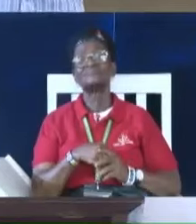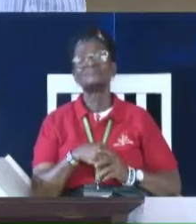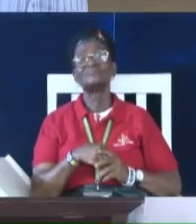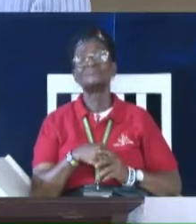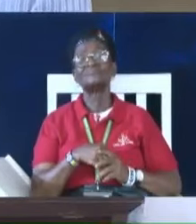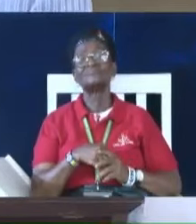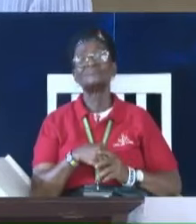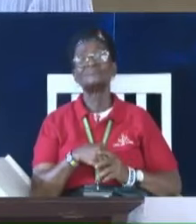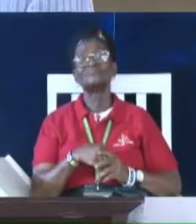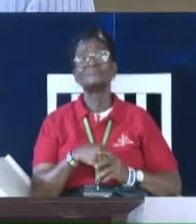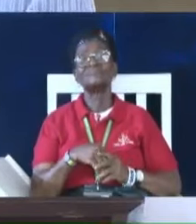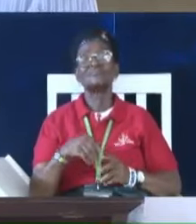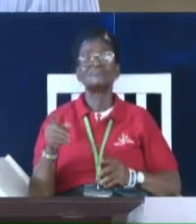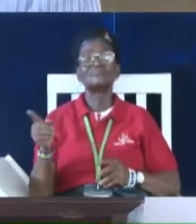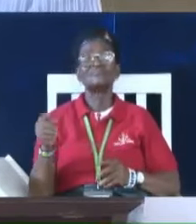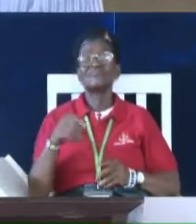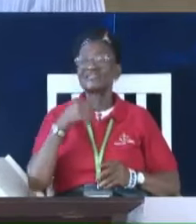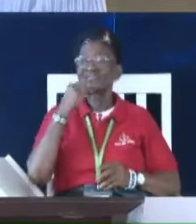You can see the way it is said.